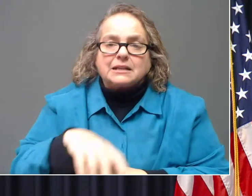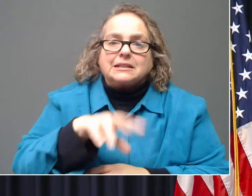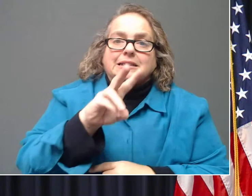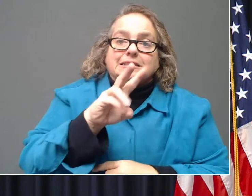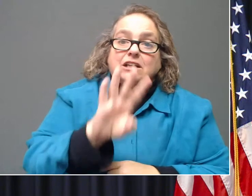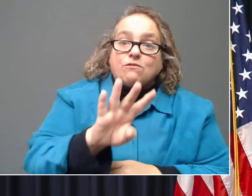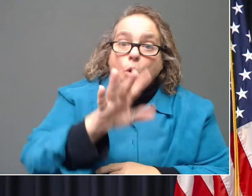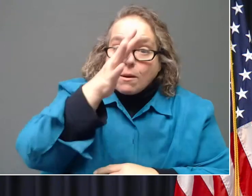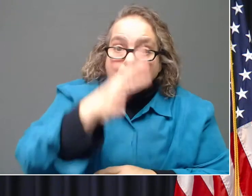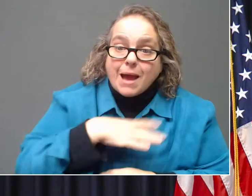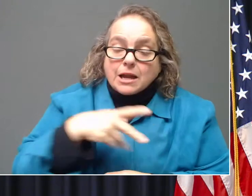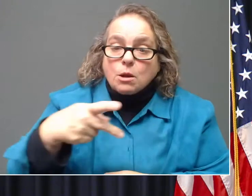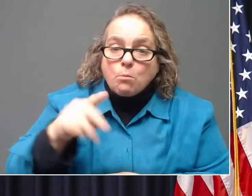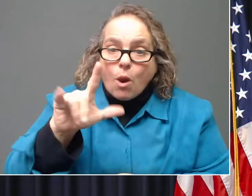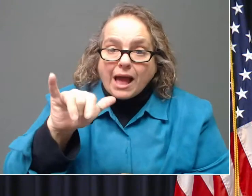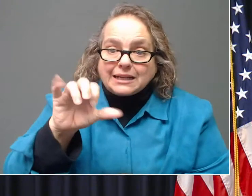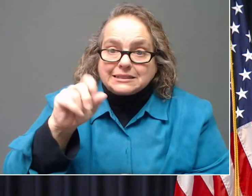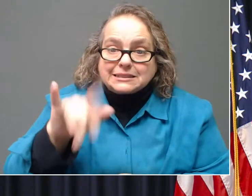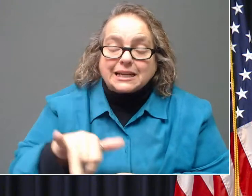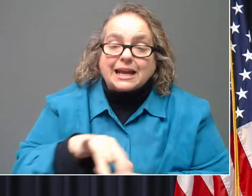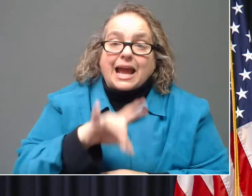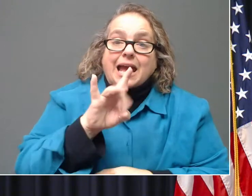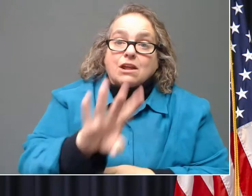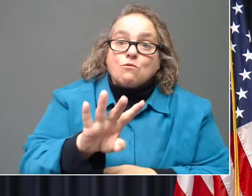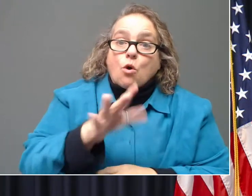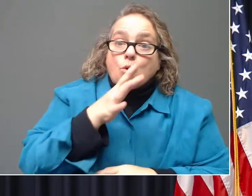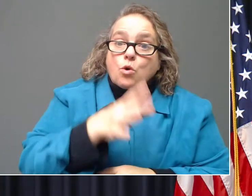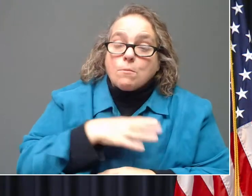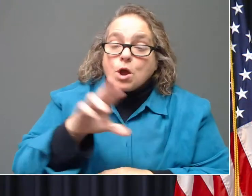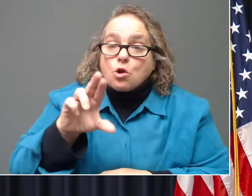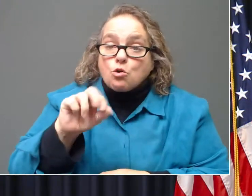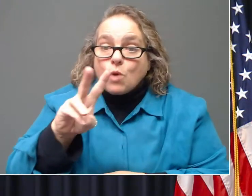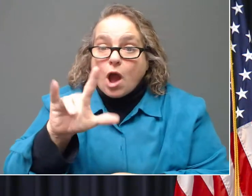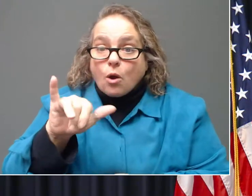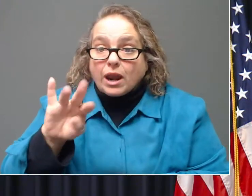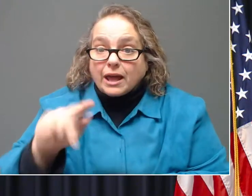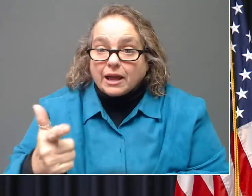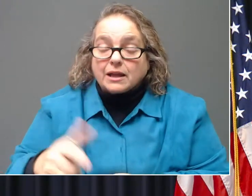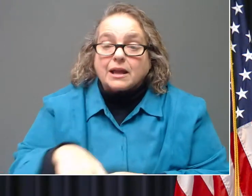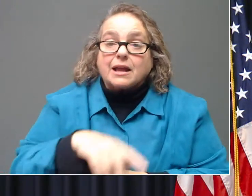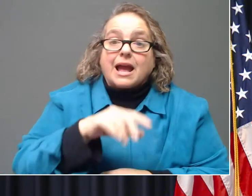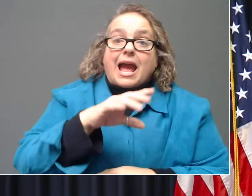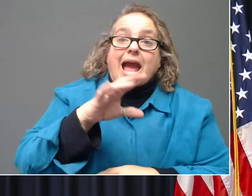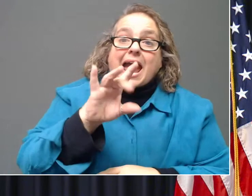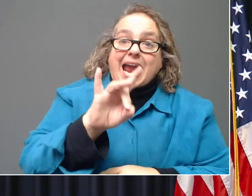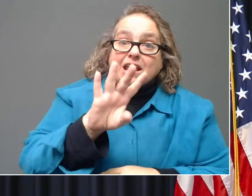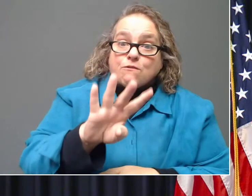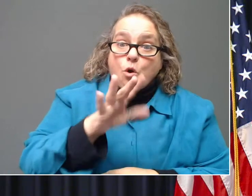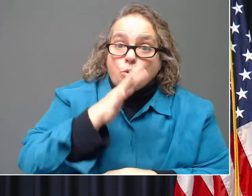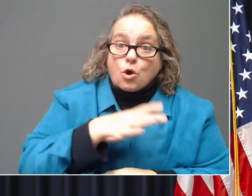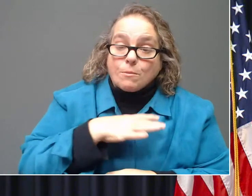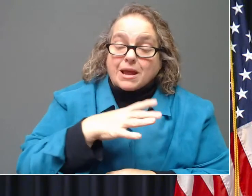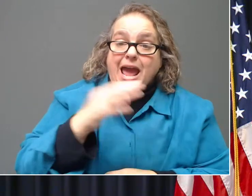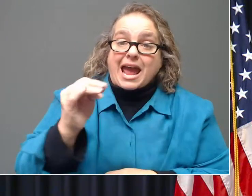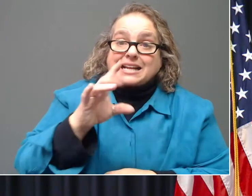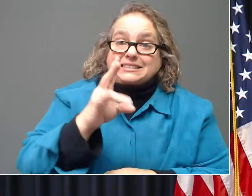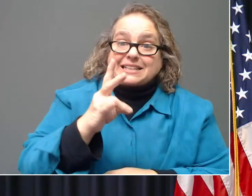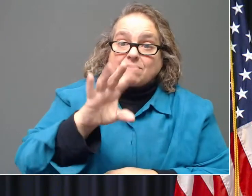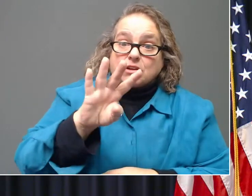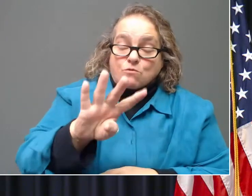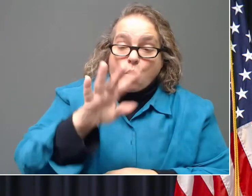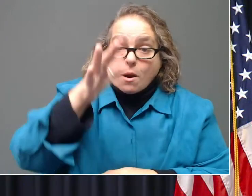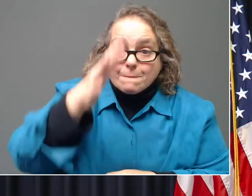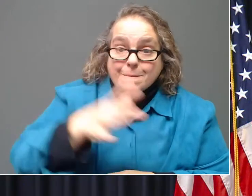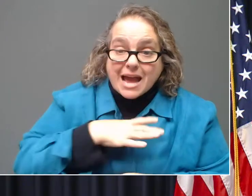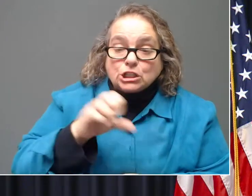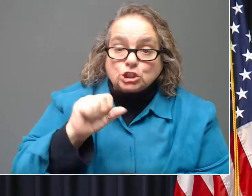Pulaski, 80-year-old woman in Rowan, 84-year-old woman in Shelby, and a 74-year-old man in Shelby, 77-year-old